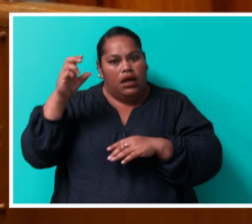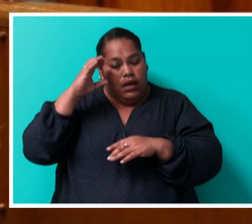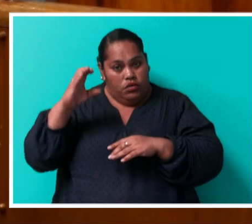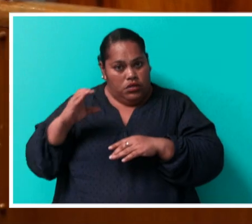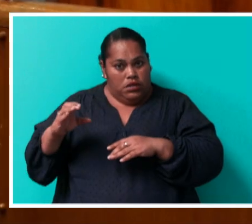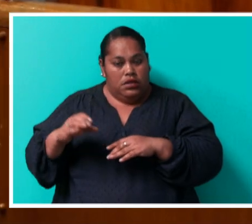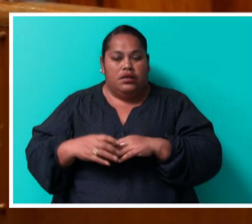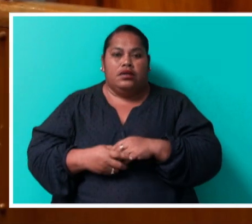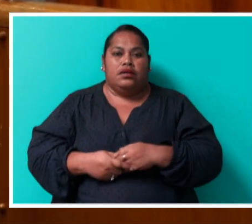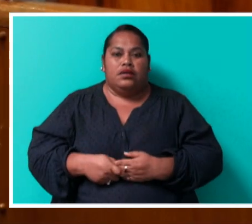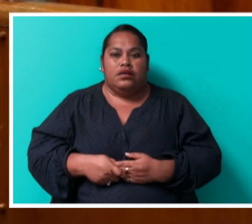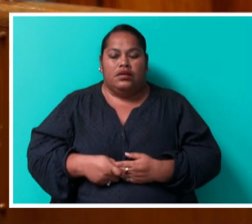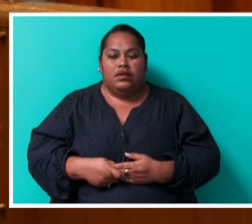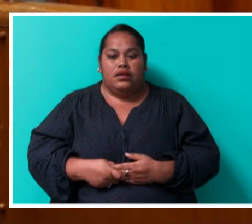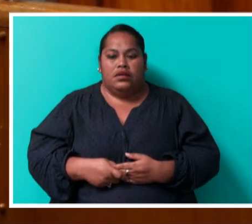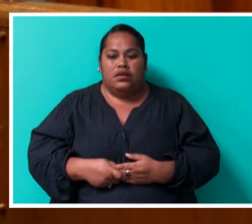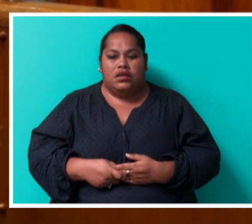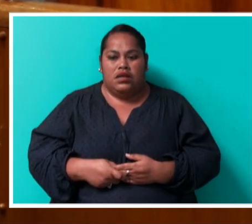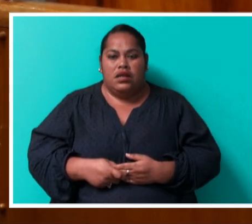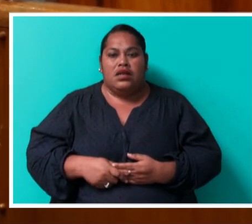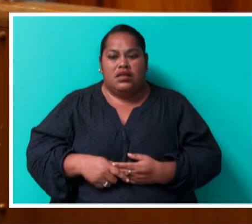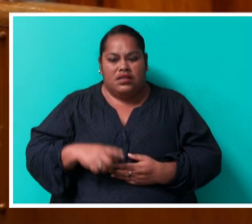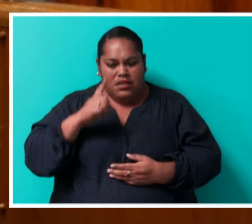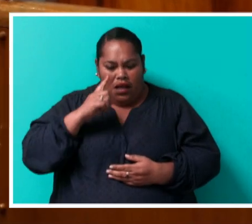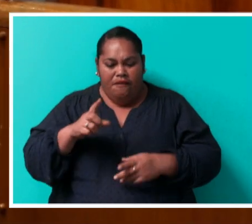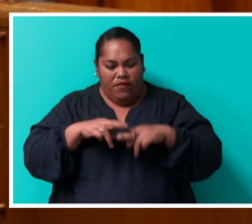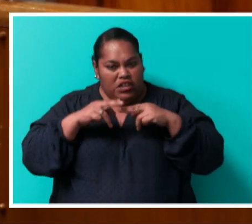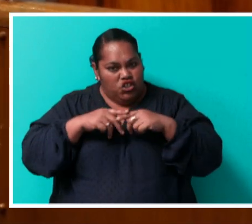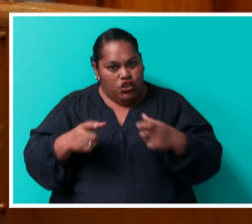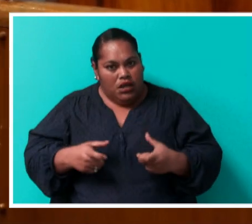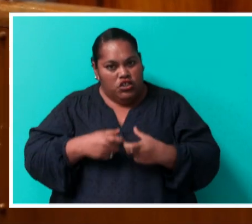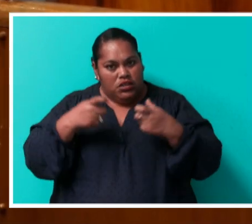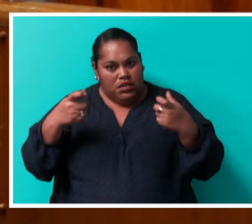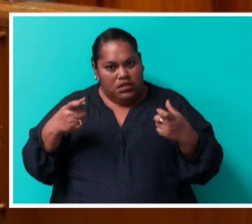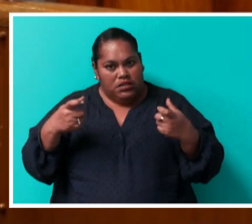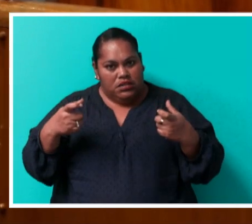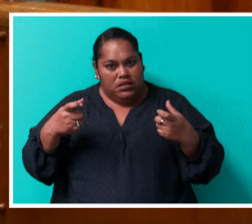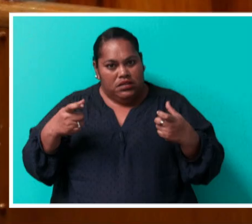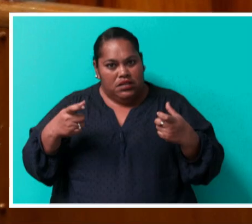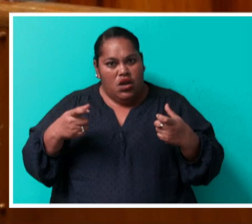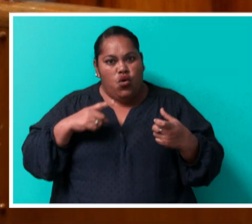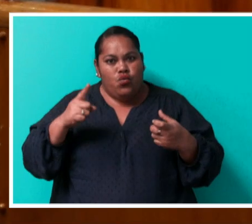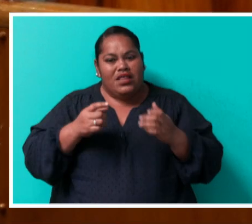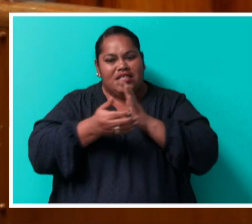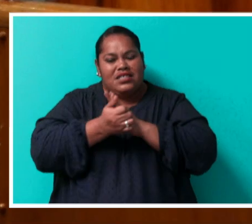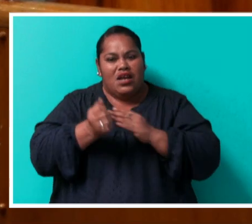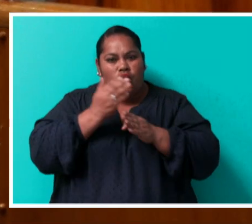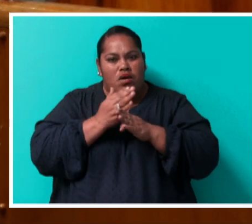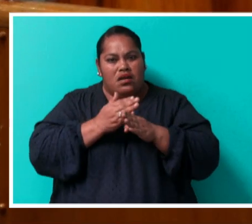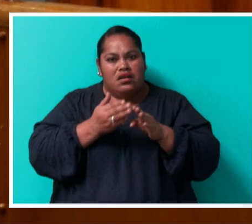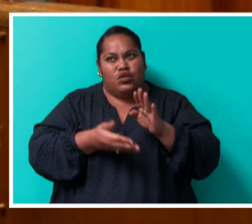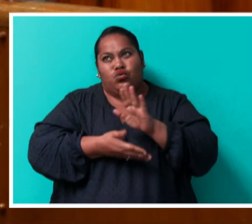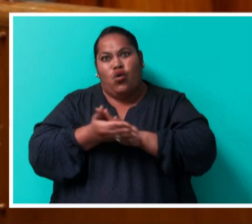The MOC addresses Fiji's challenges, both as brain drain and